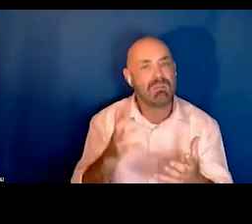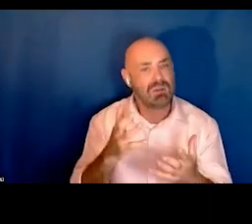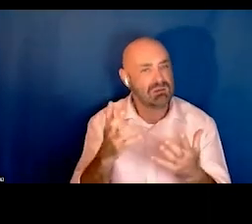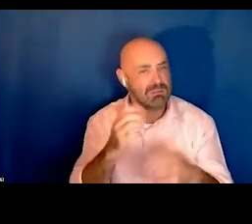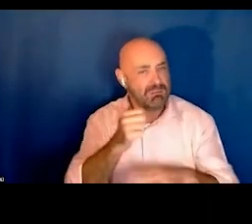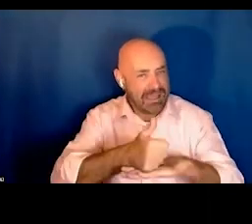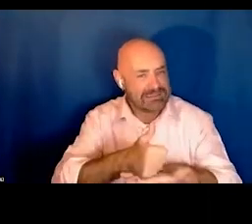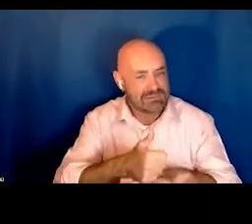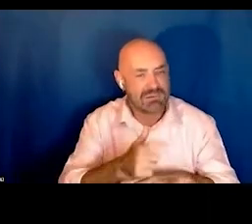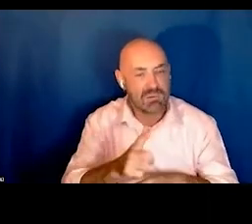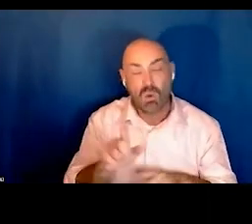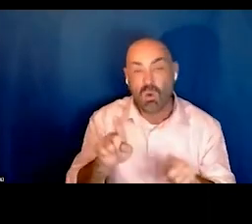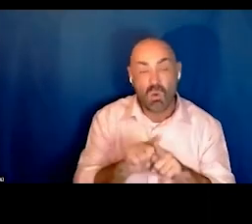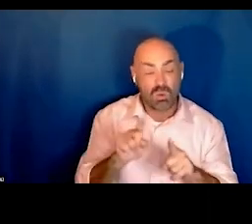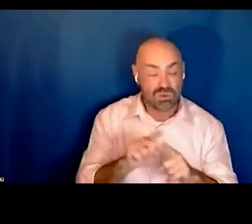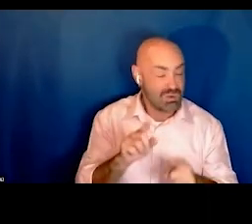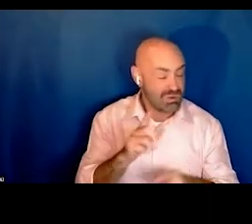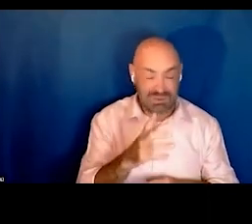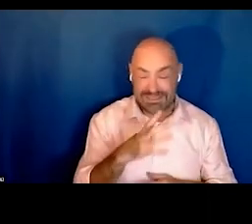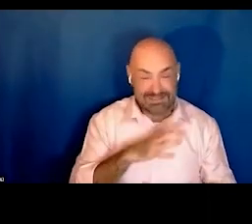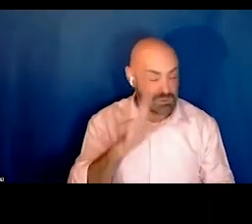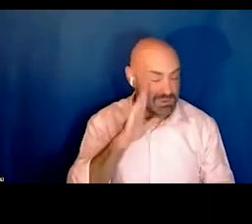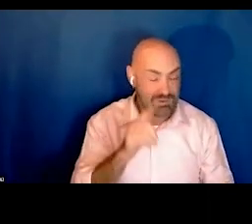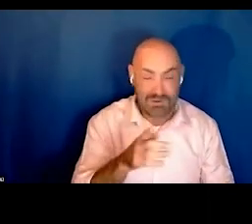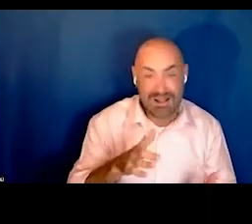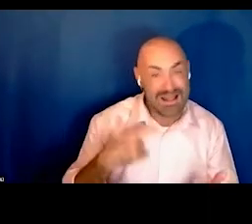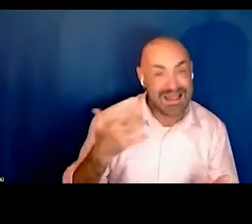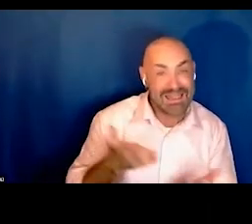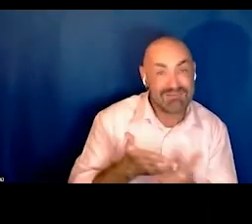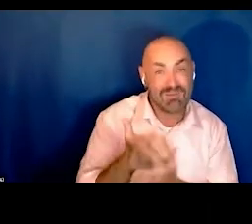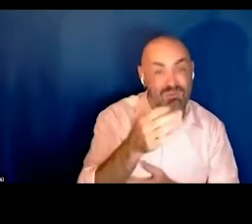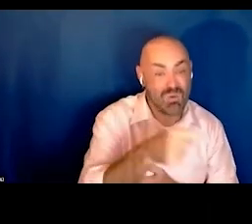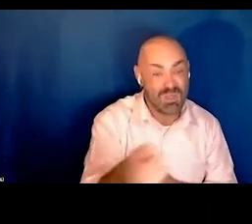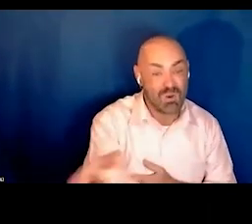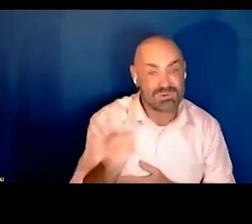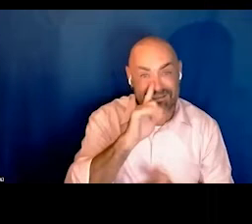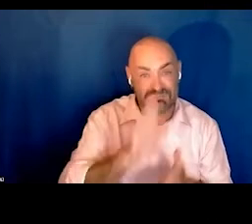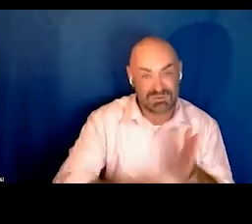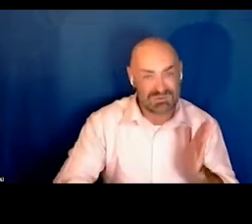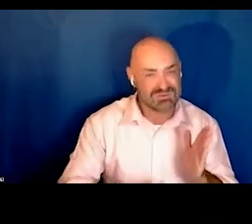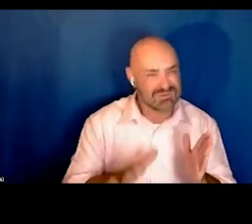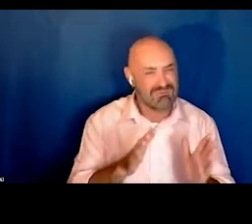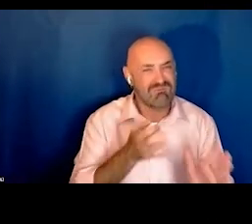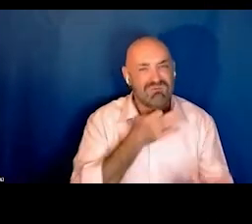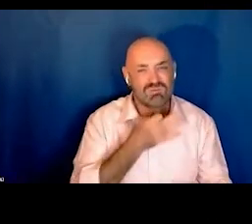always, center the lived experiences and the voices of those particularly vulnerable.